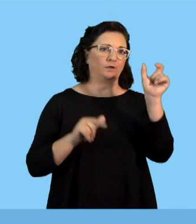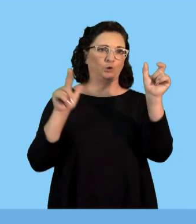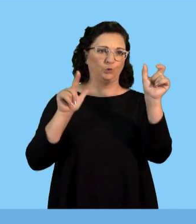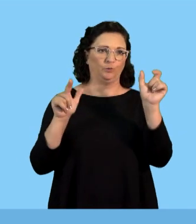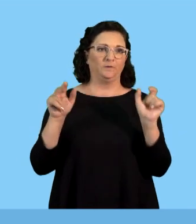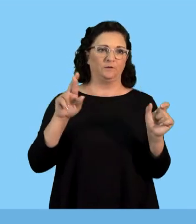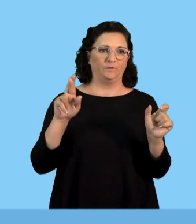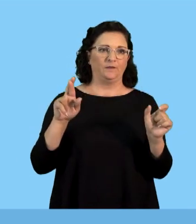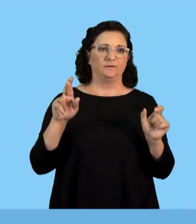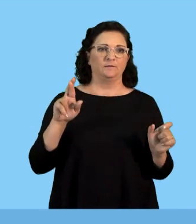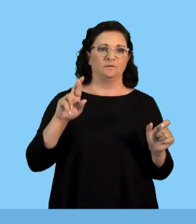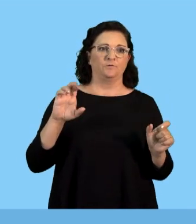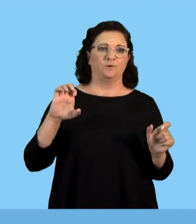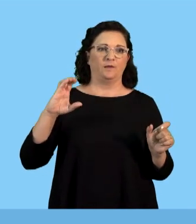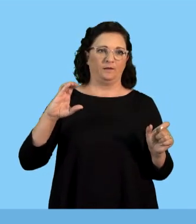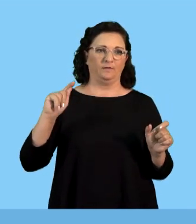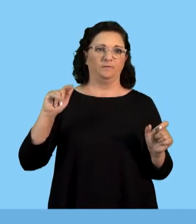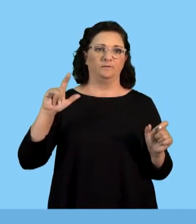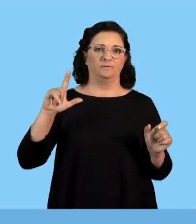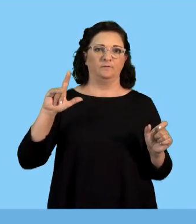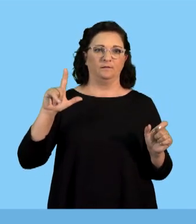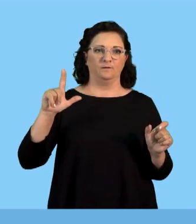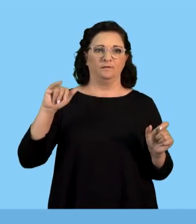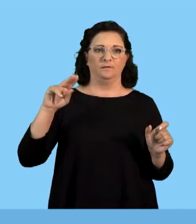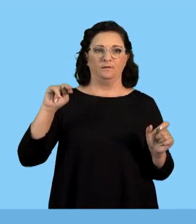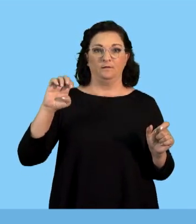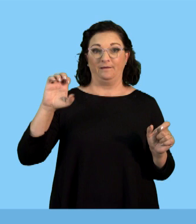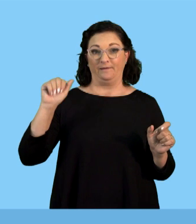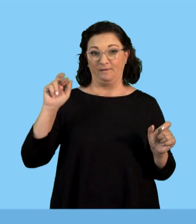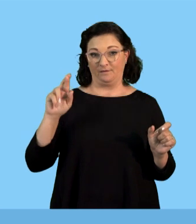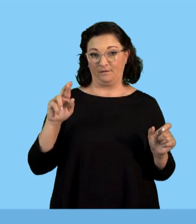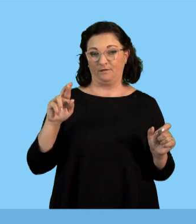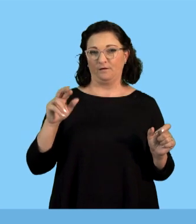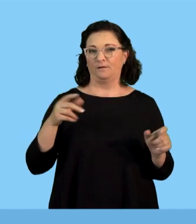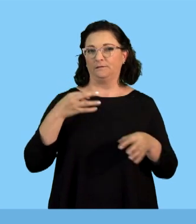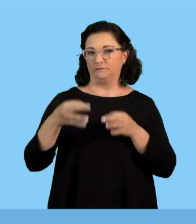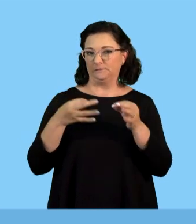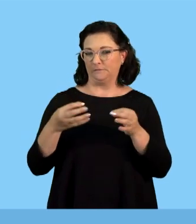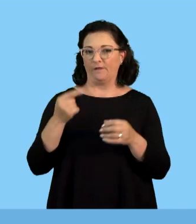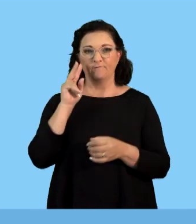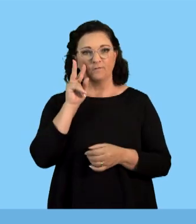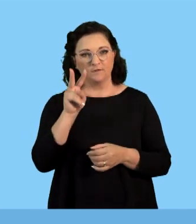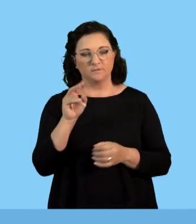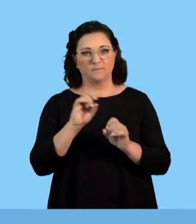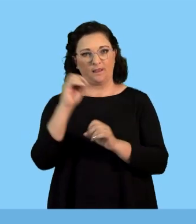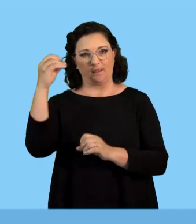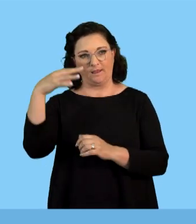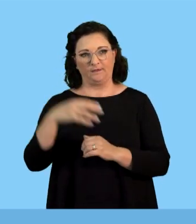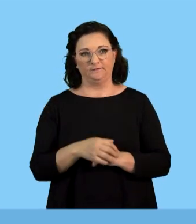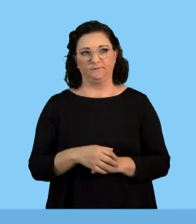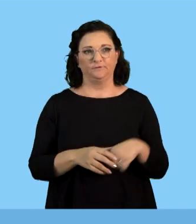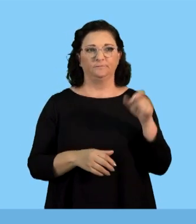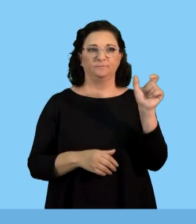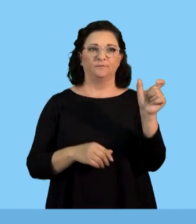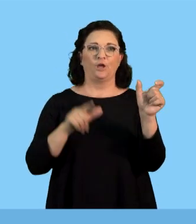as luminous, radiation, and rectilinear to better explain the main idea being the visible light. We used